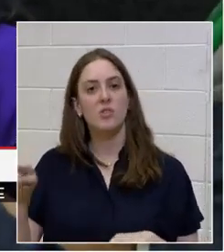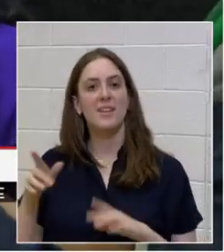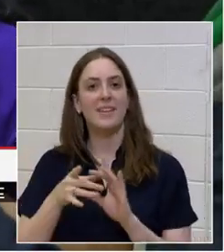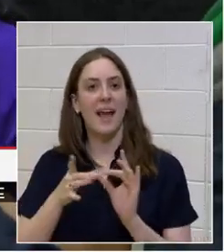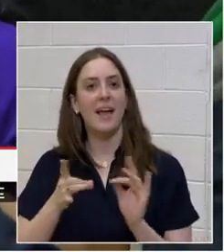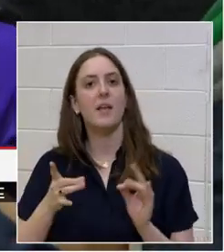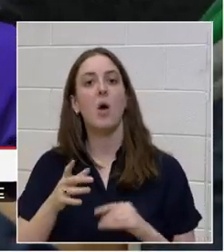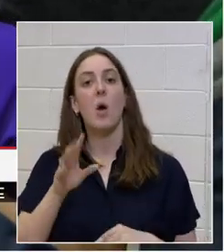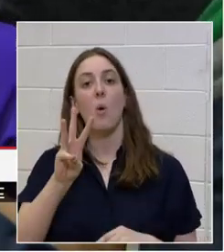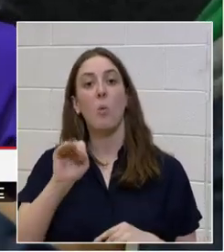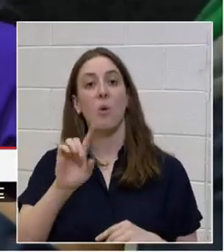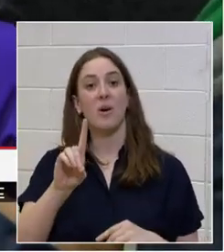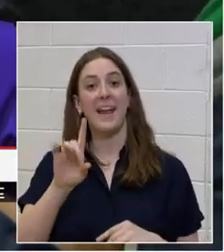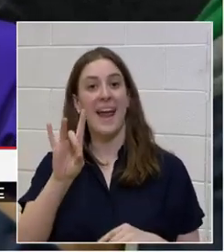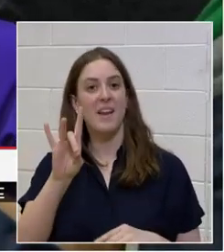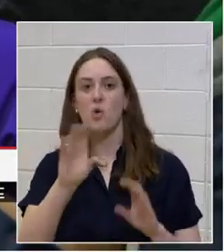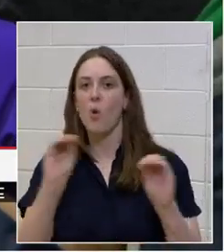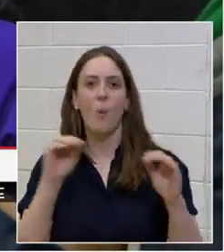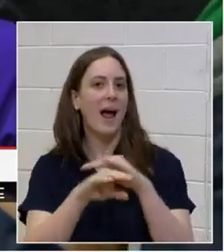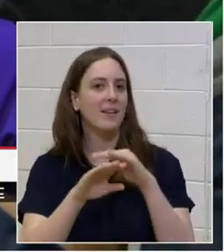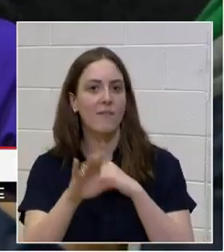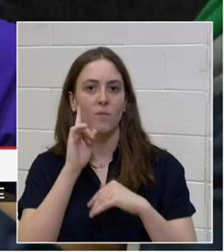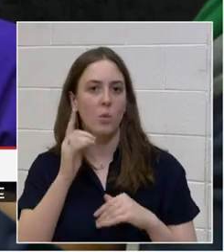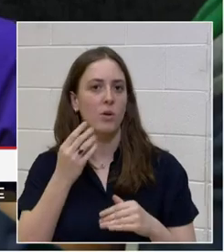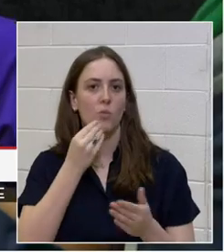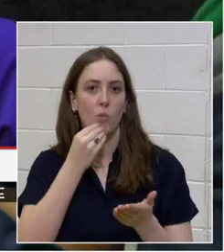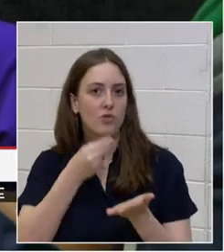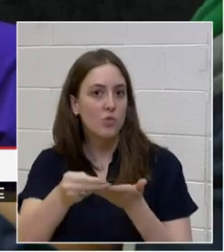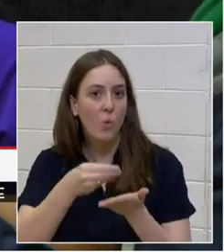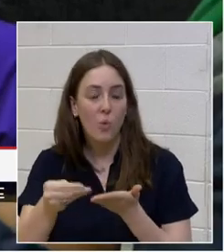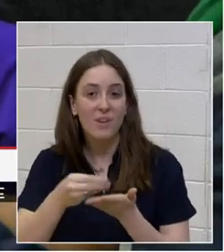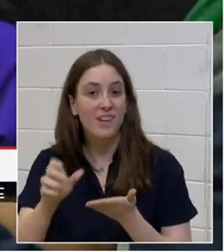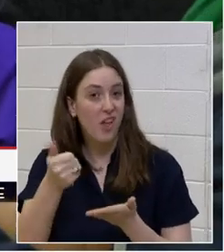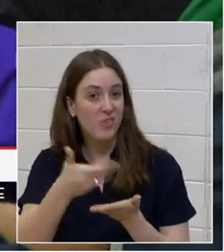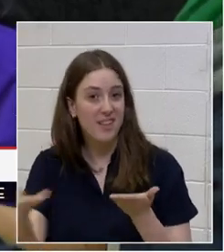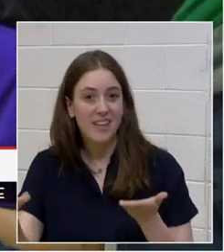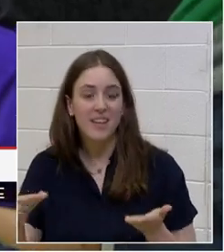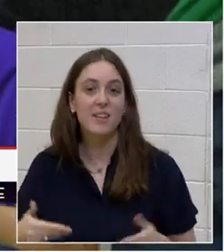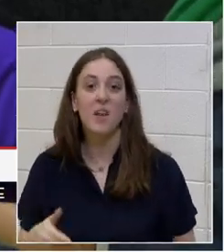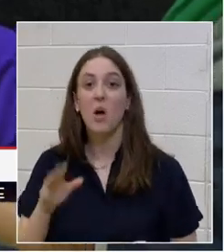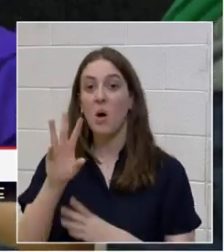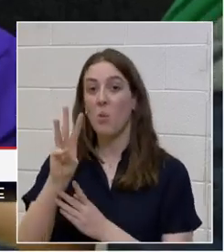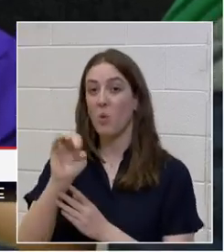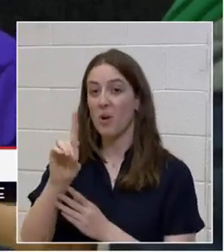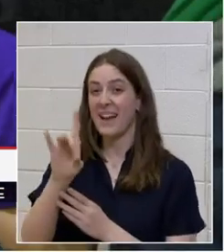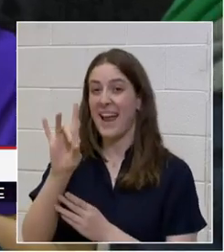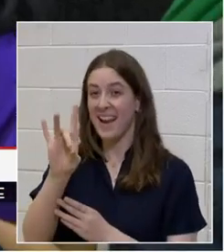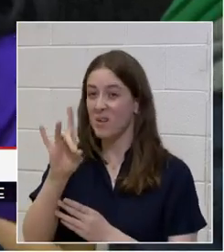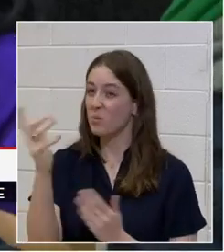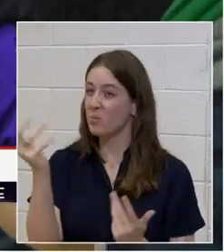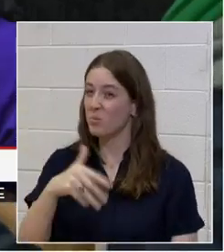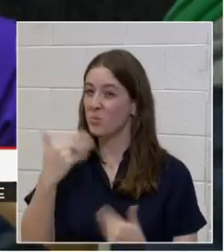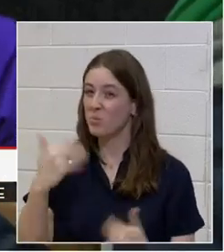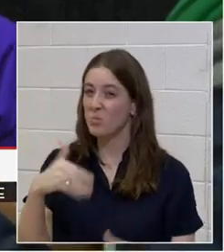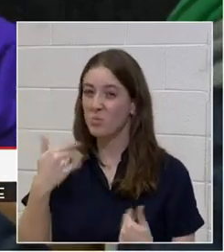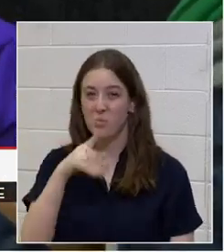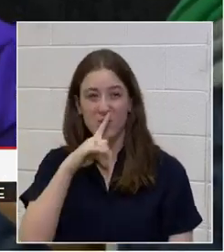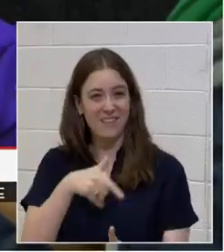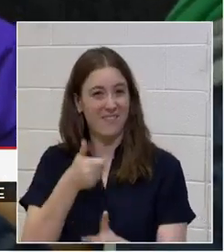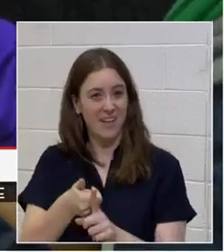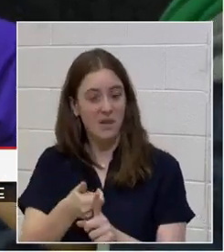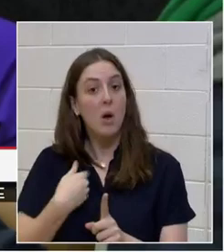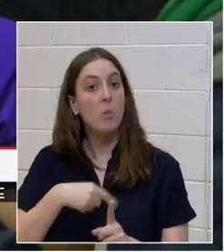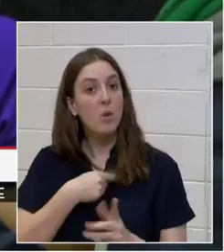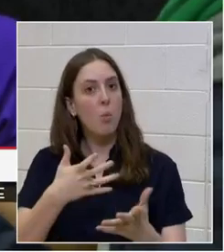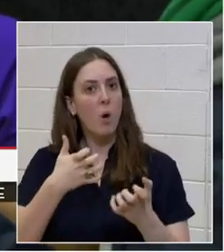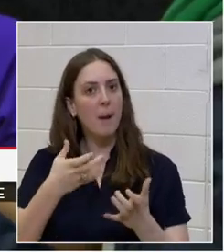having access to grocery stores and not having access to a lot of things. Ward 8 is really affected by this. So even though we want to build money